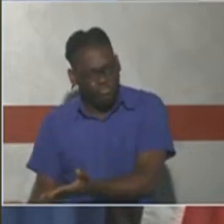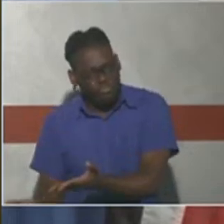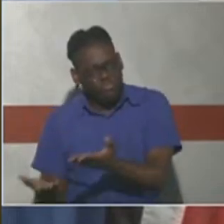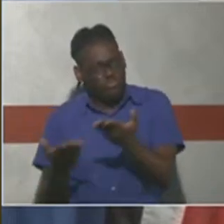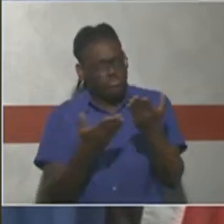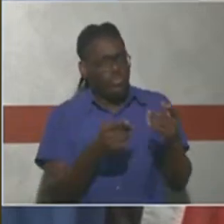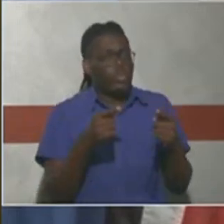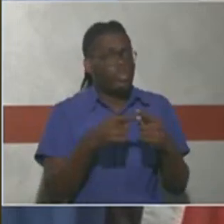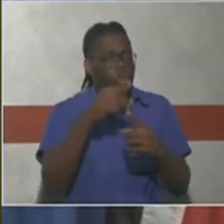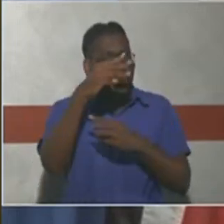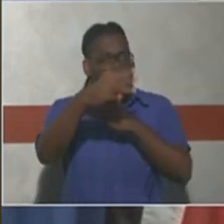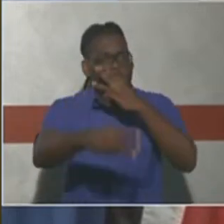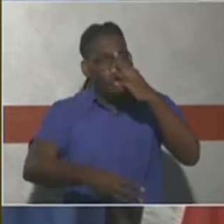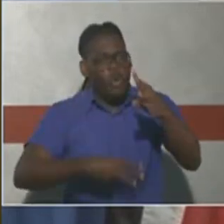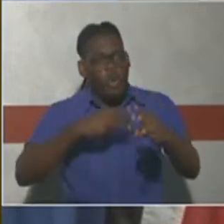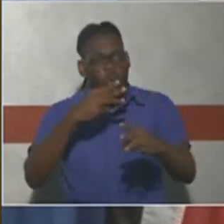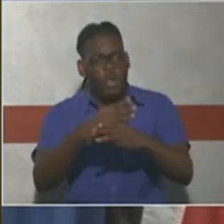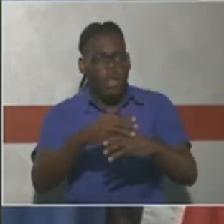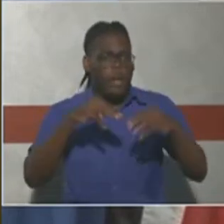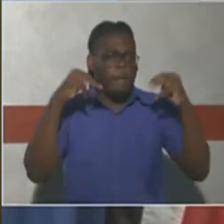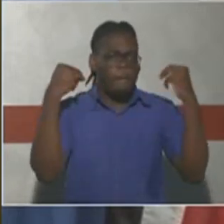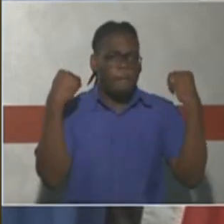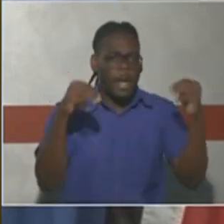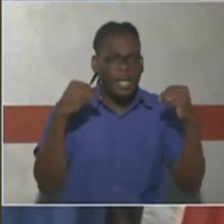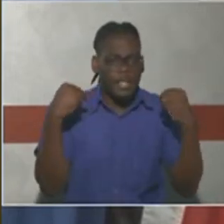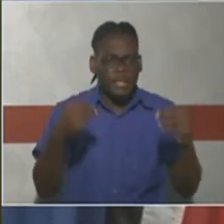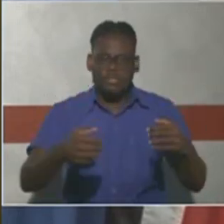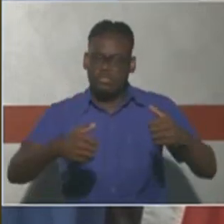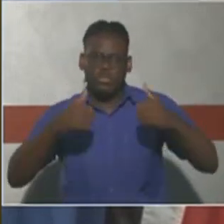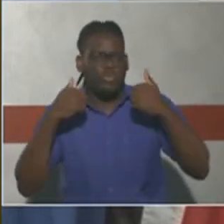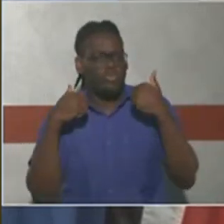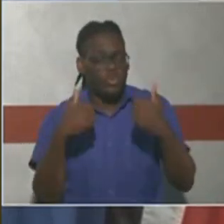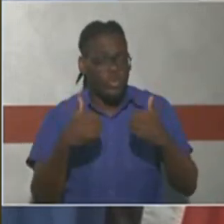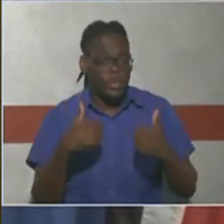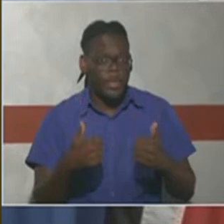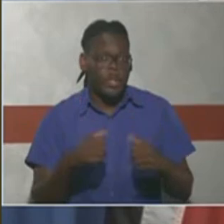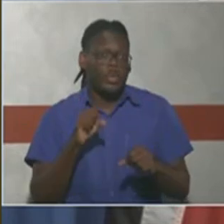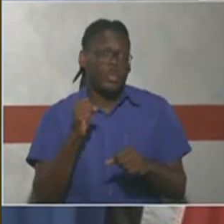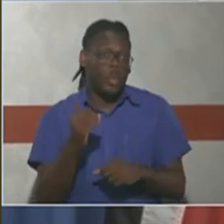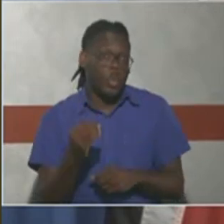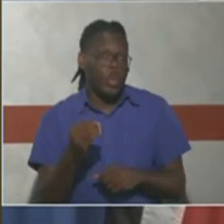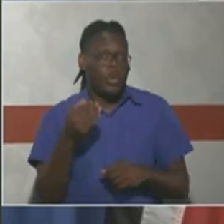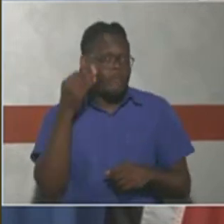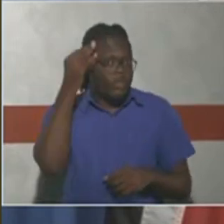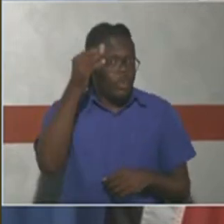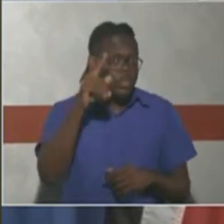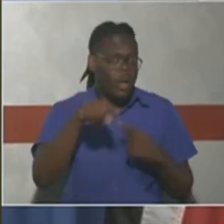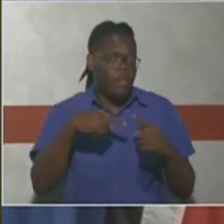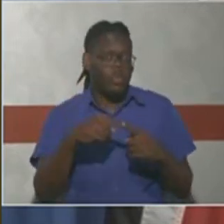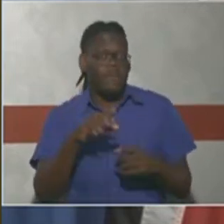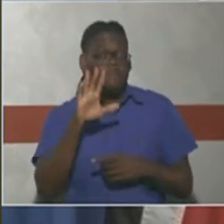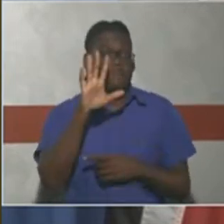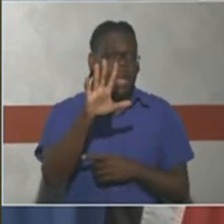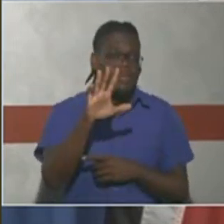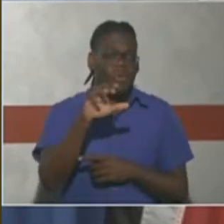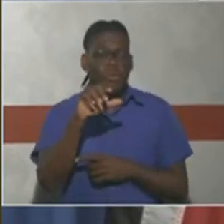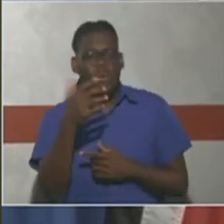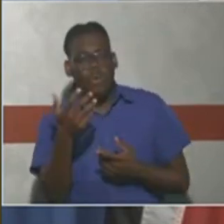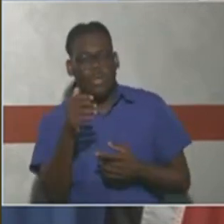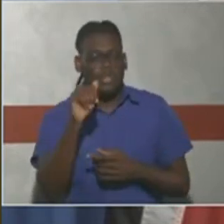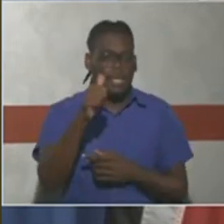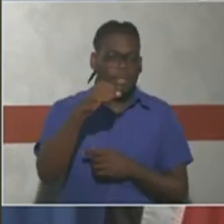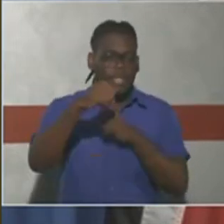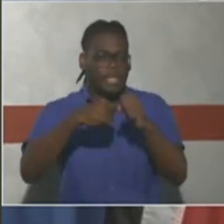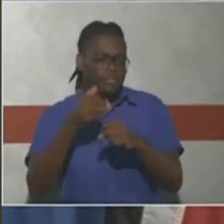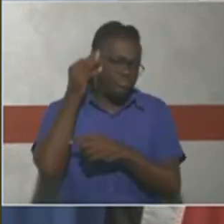if your reserves are only dribbling along with a 5 or 10-year horizon, you can't look to any new investment or even sustaining